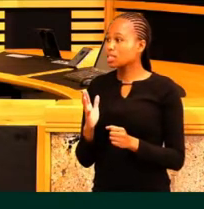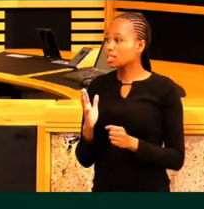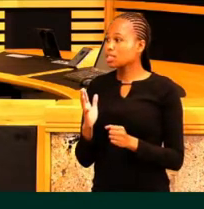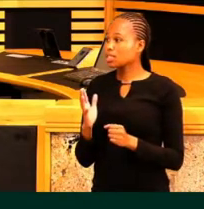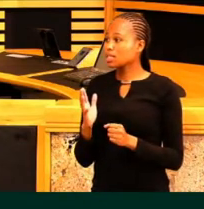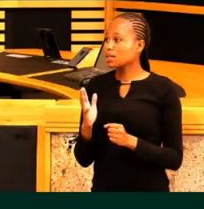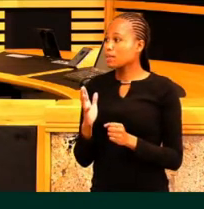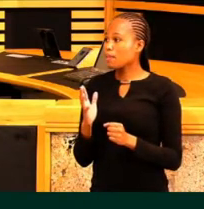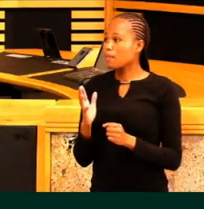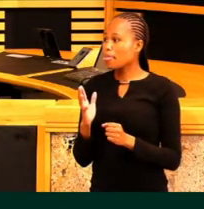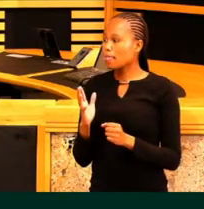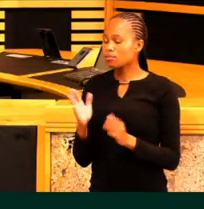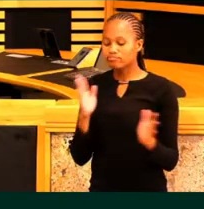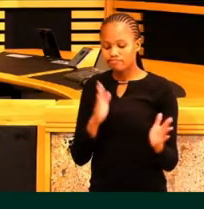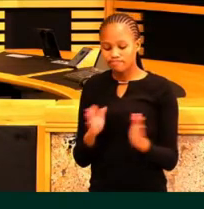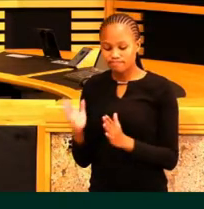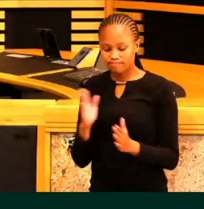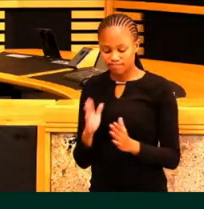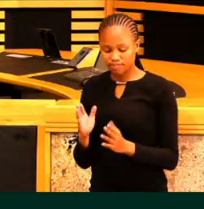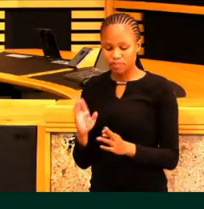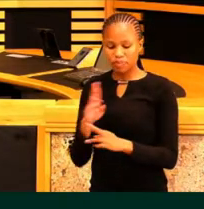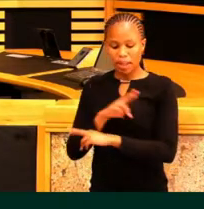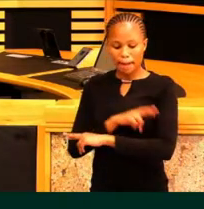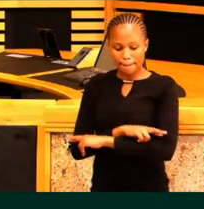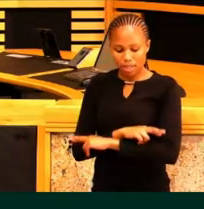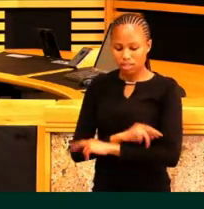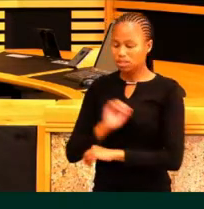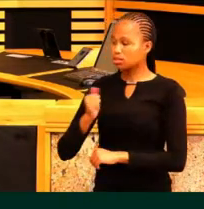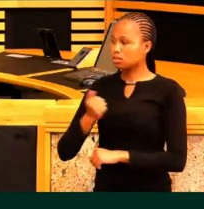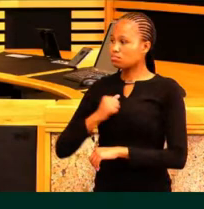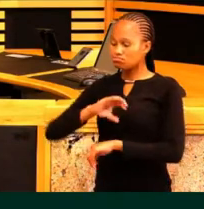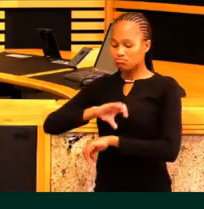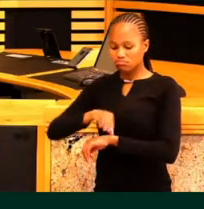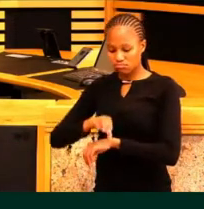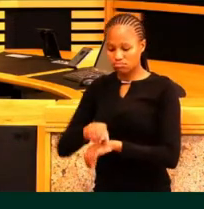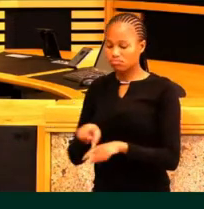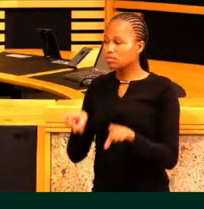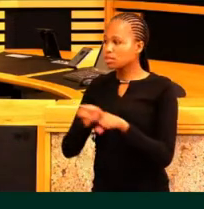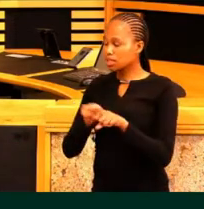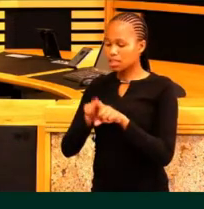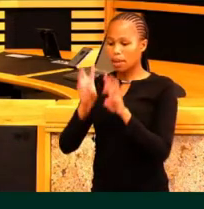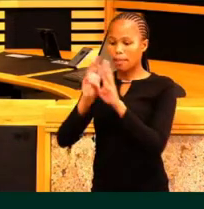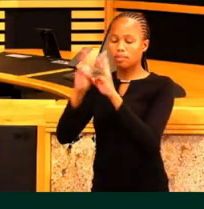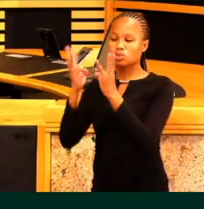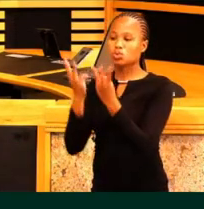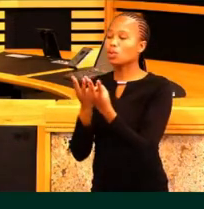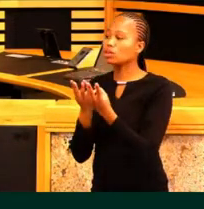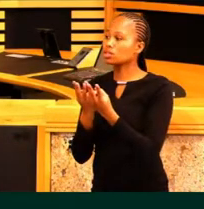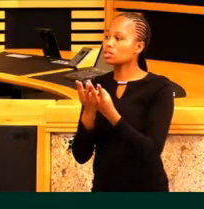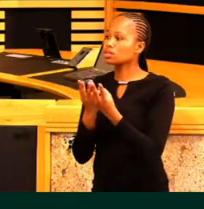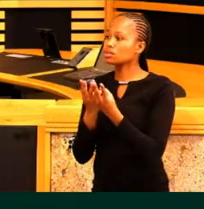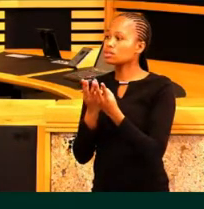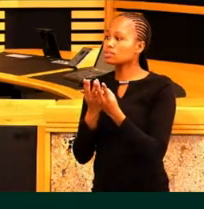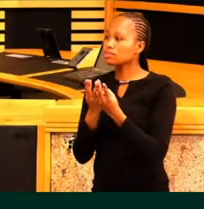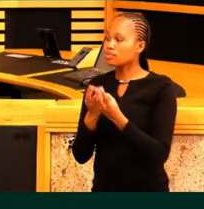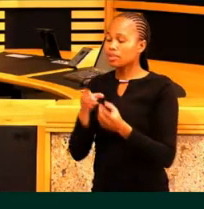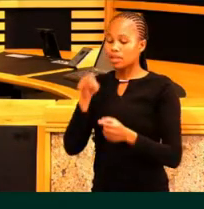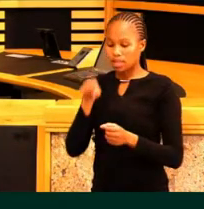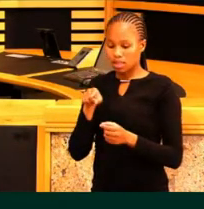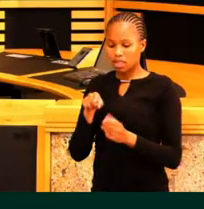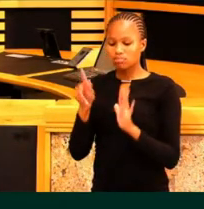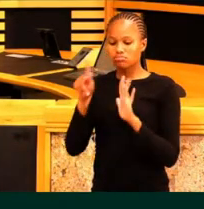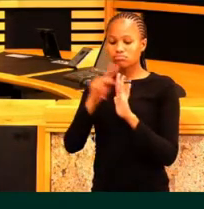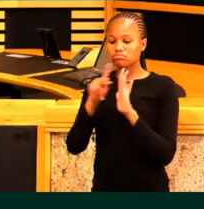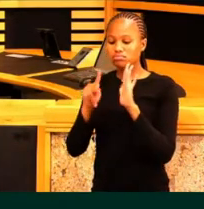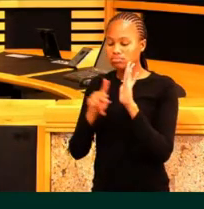um order and peace in our continent as well as in the wild so that's a kind of a foreign policy that our country